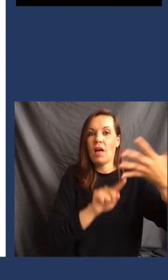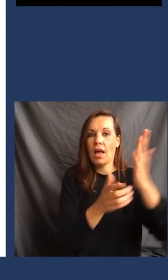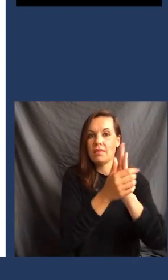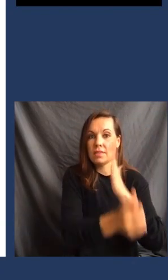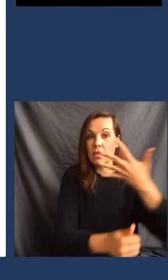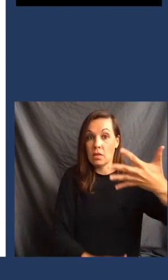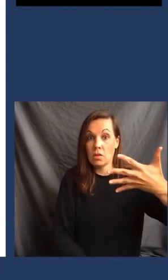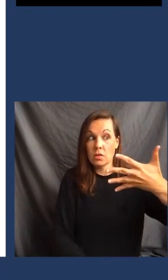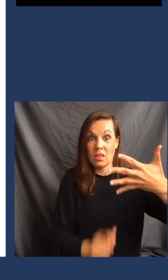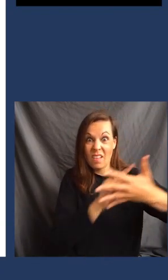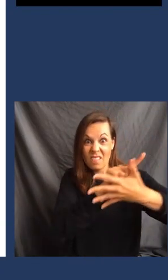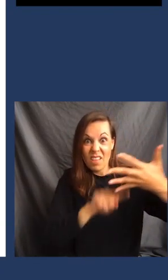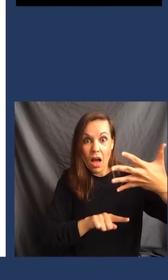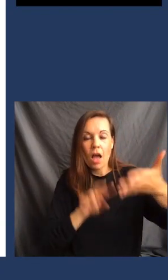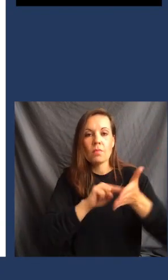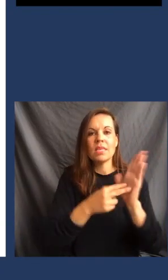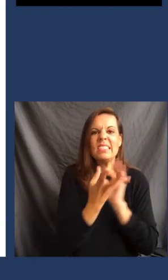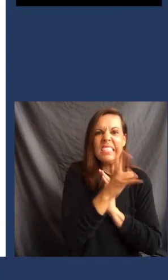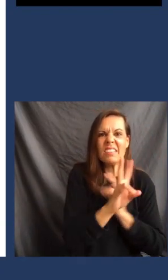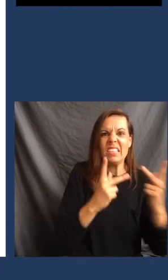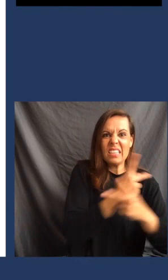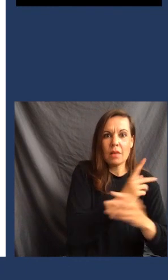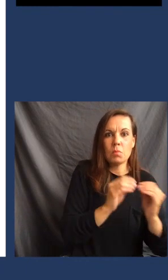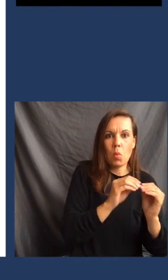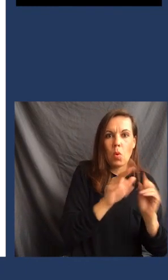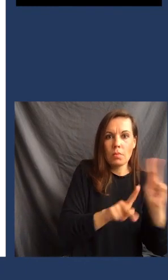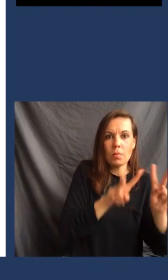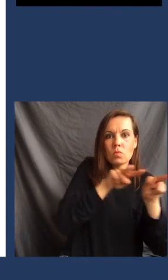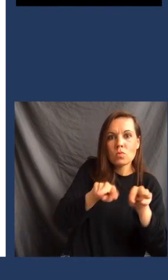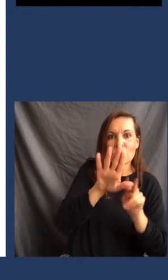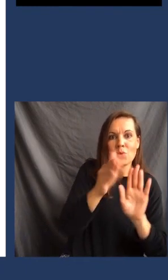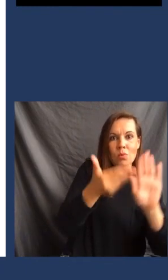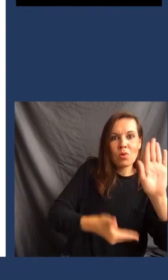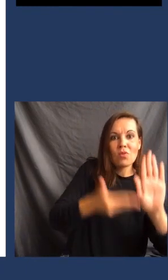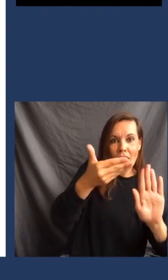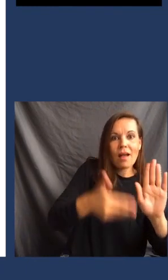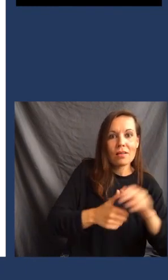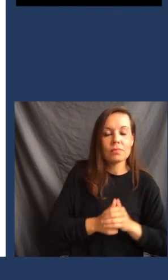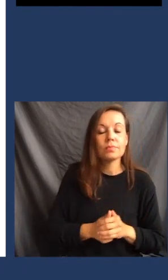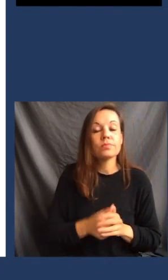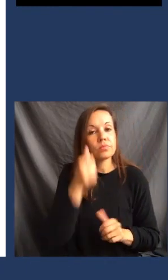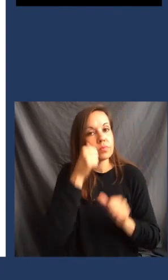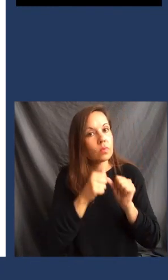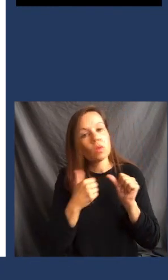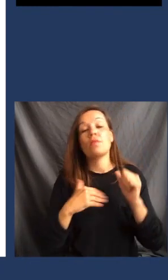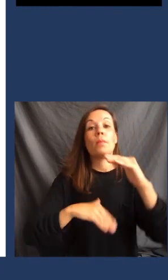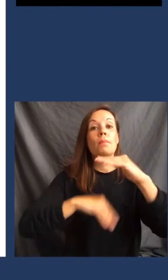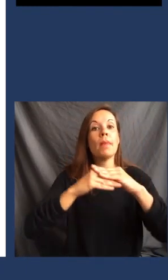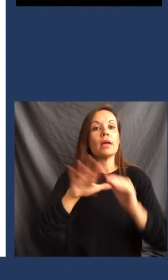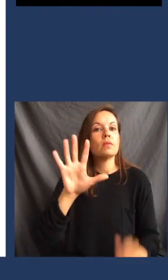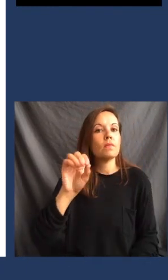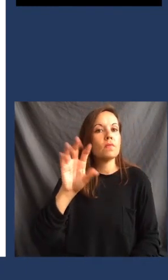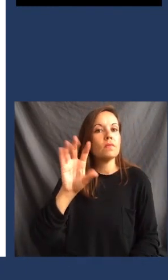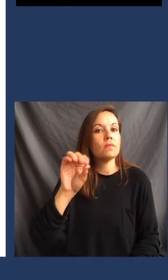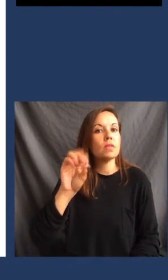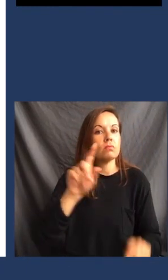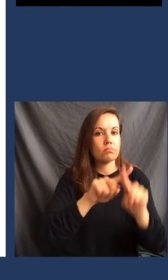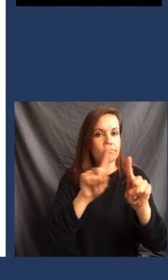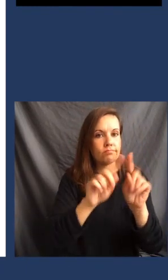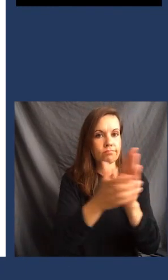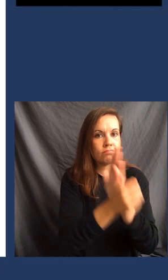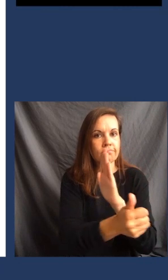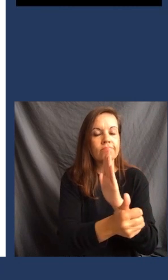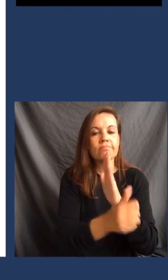to 17 times more profile views. Keep in mind that you have a maximum of 50 skills that you can highlight in